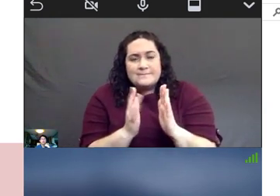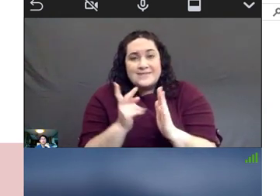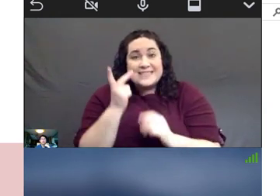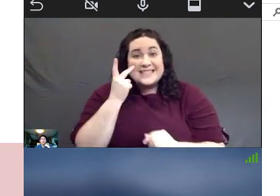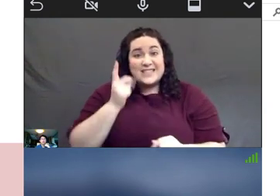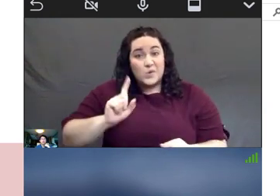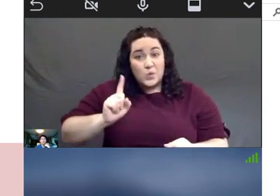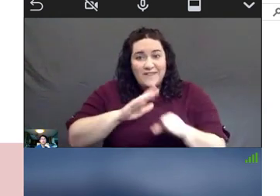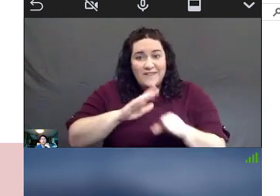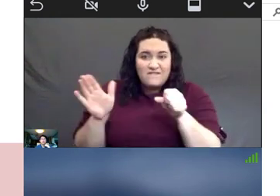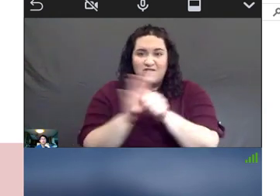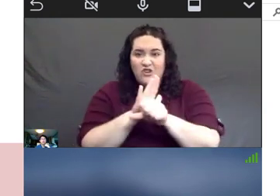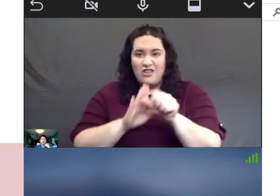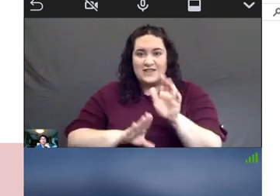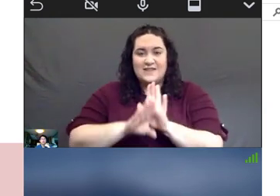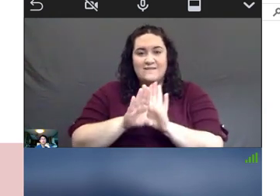flow.